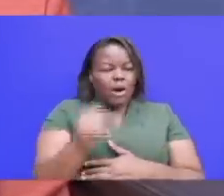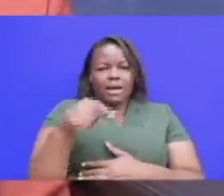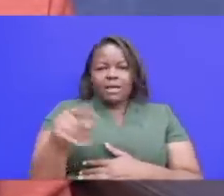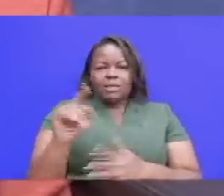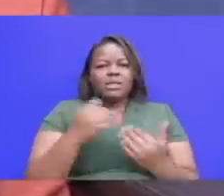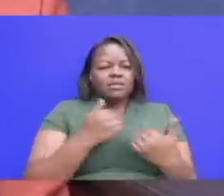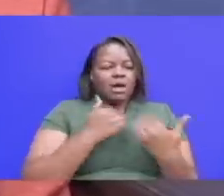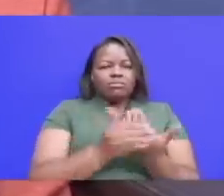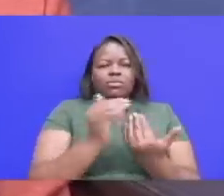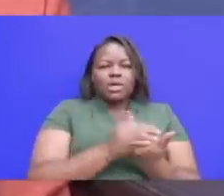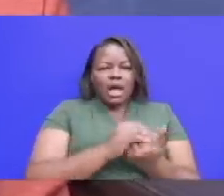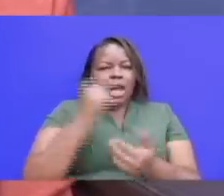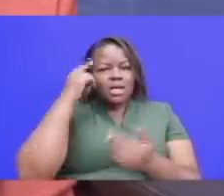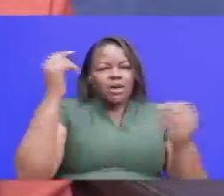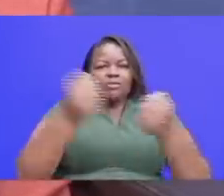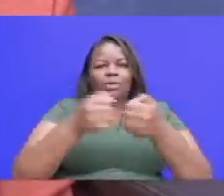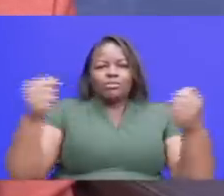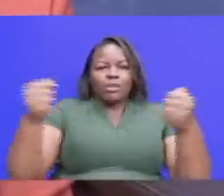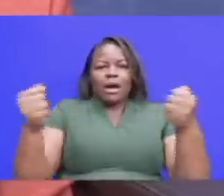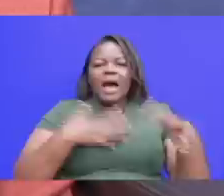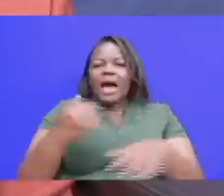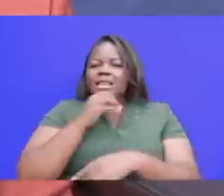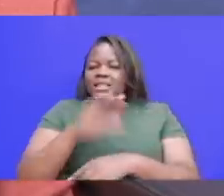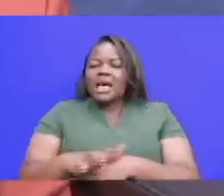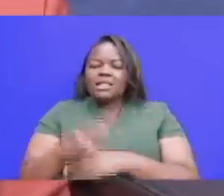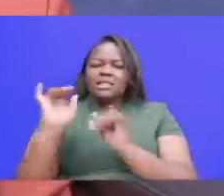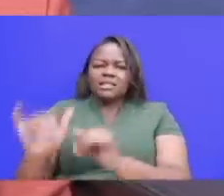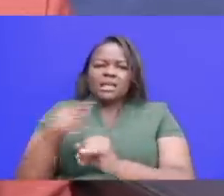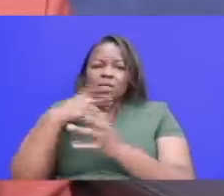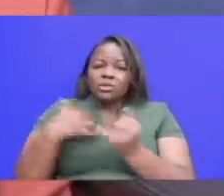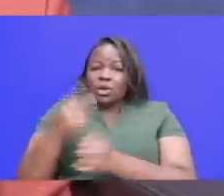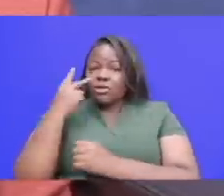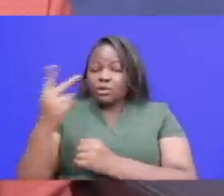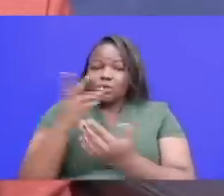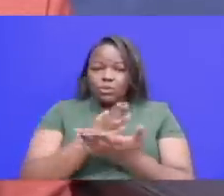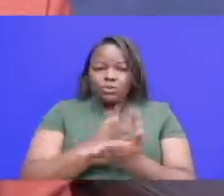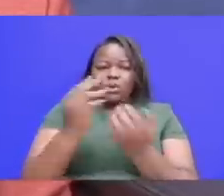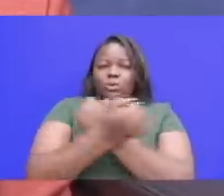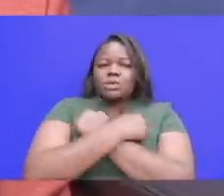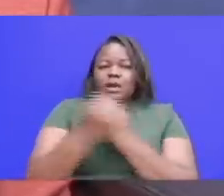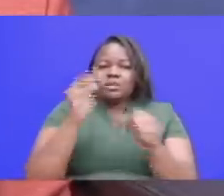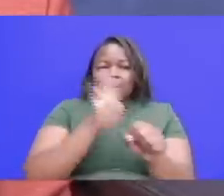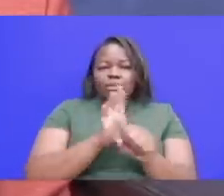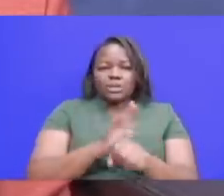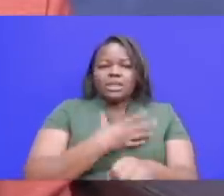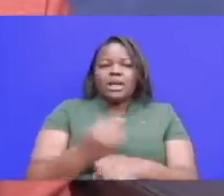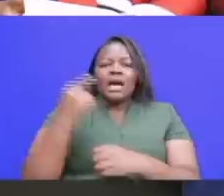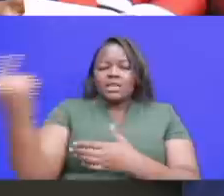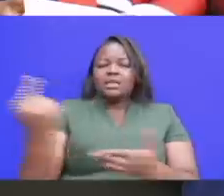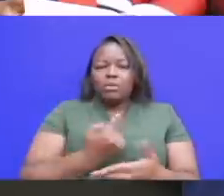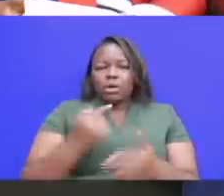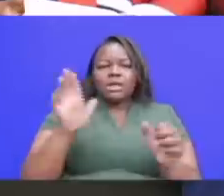take care of the cattle and their son is remaining? Why is it so? So they saw that he was loved the most, and so that brewed a lot